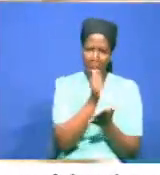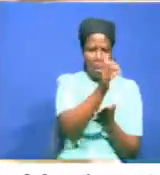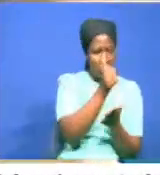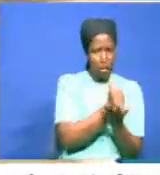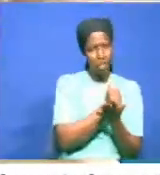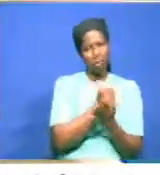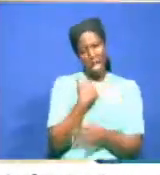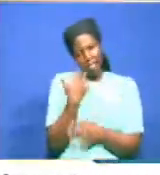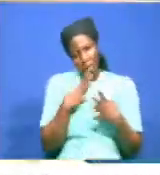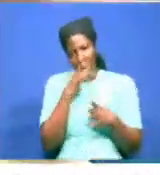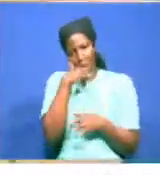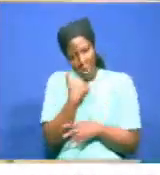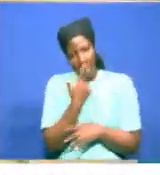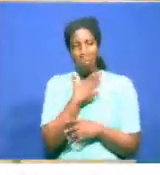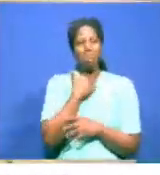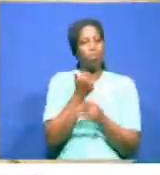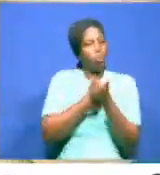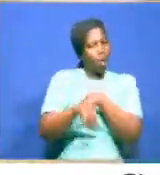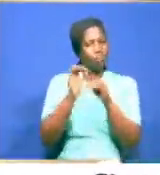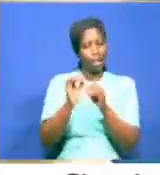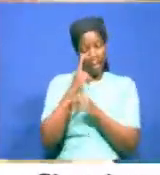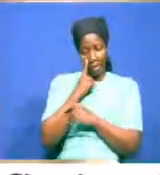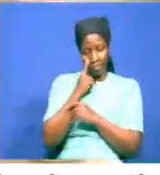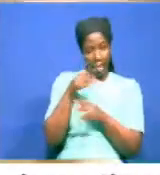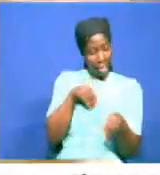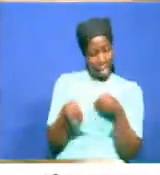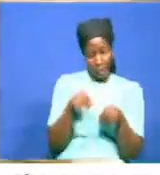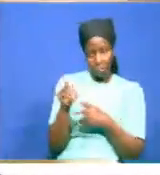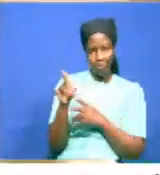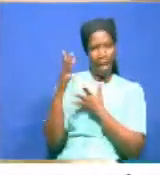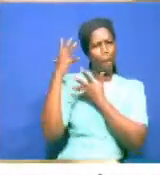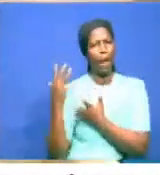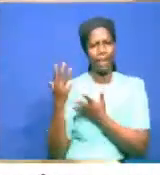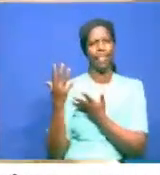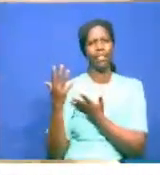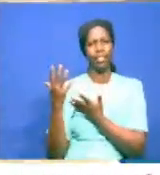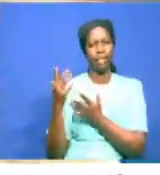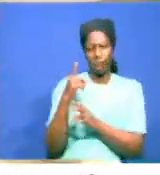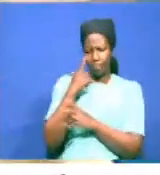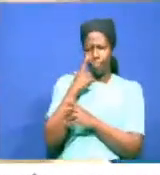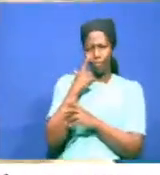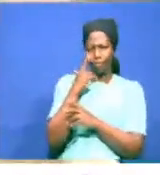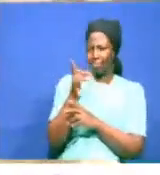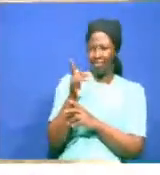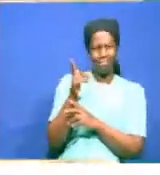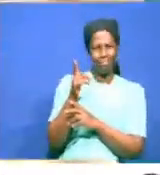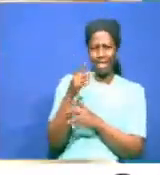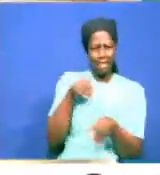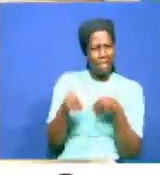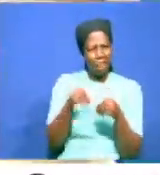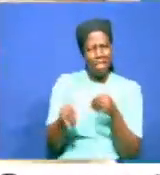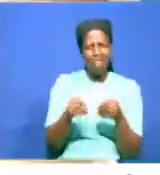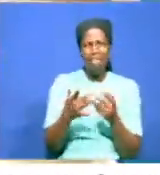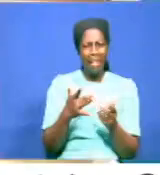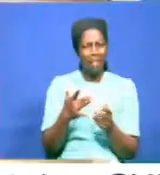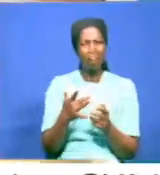to take responsibility. They look at disability as a burden. They look at disability as, you know, a pity paradigm. And what I want